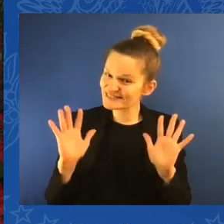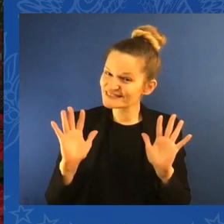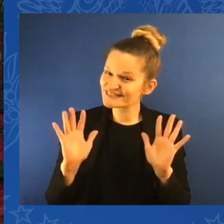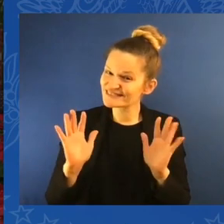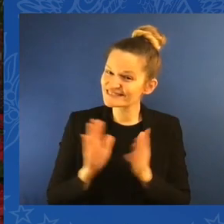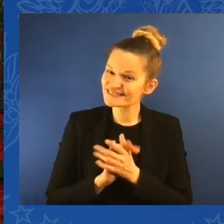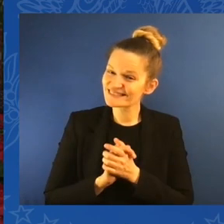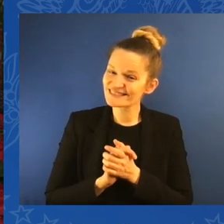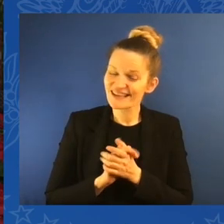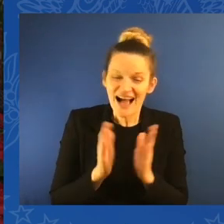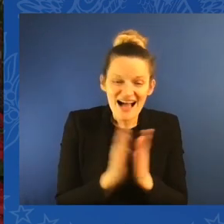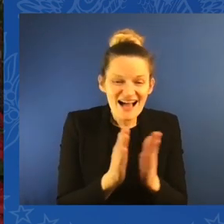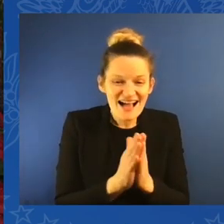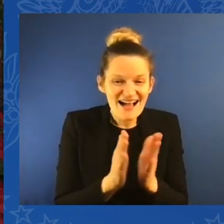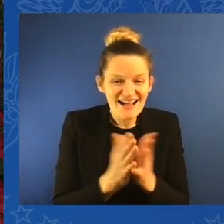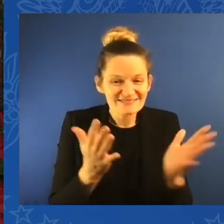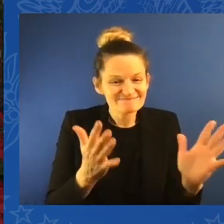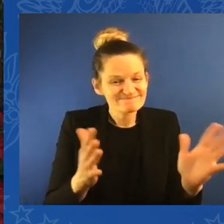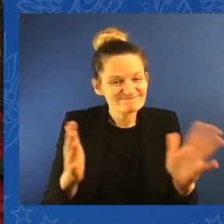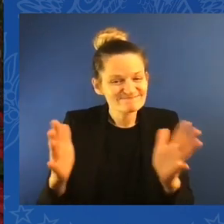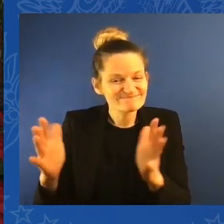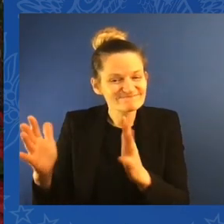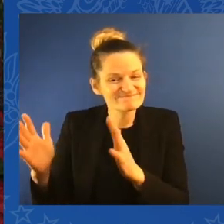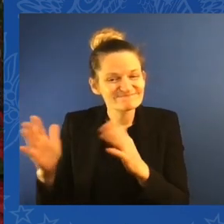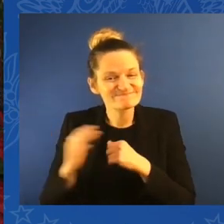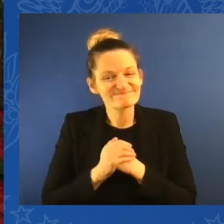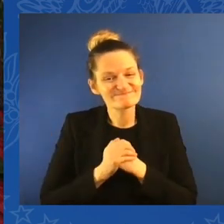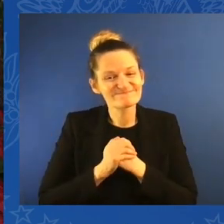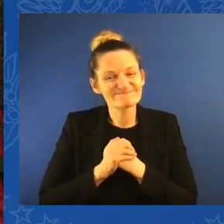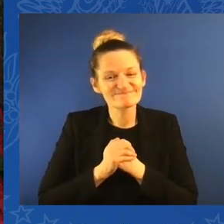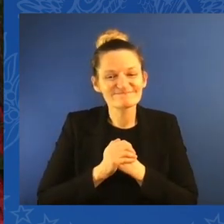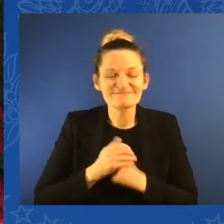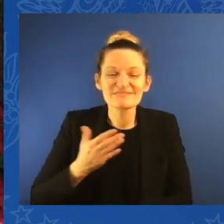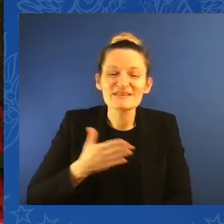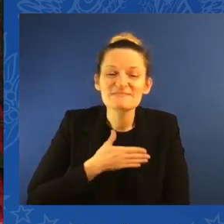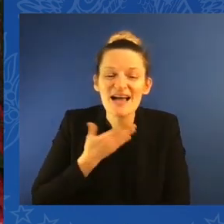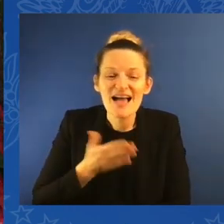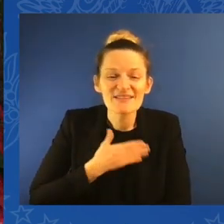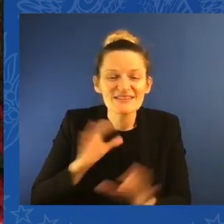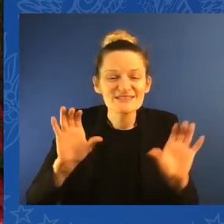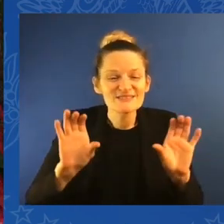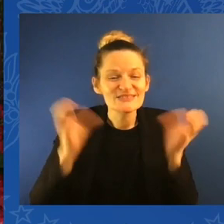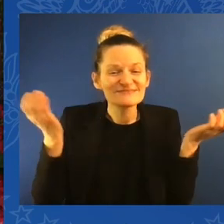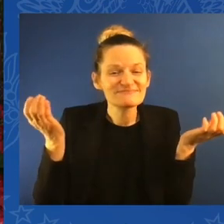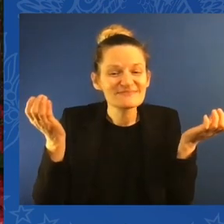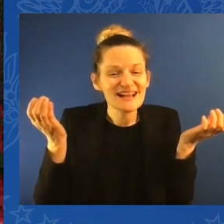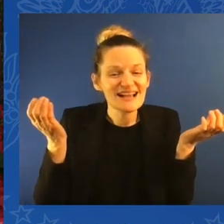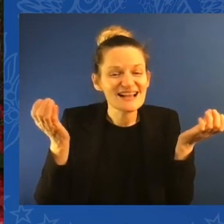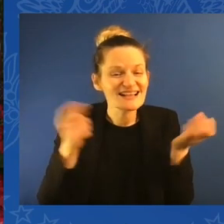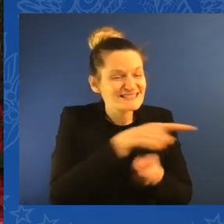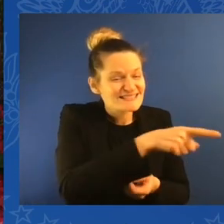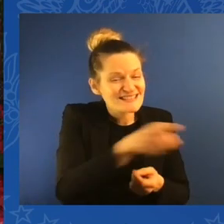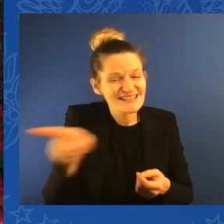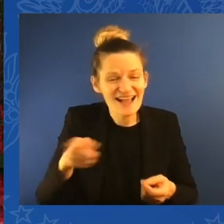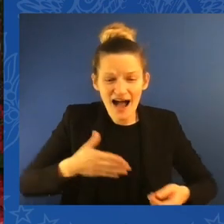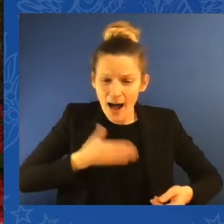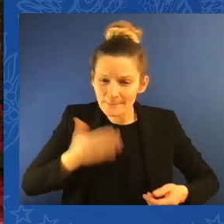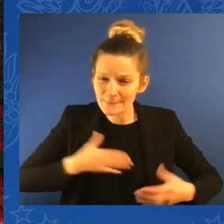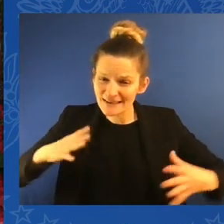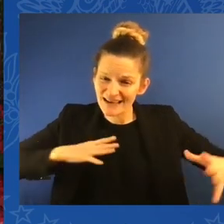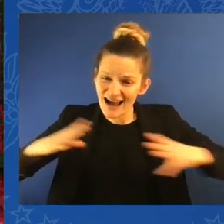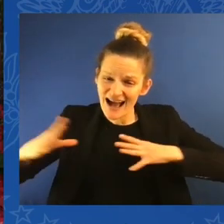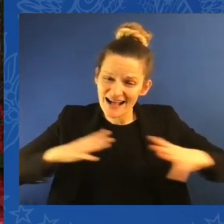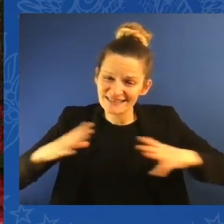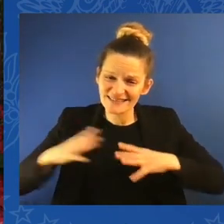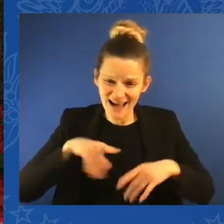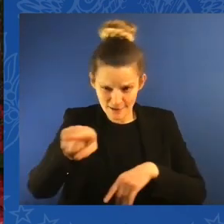So Merry Christmas and Happy Holidays, everybody. Thanks for coming and listening to me read and